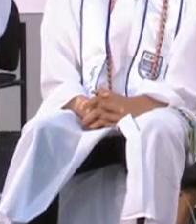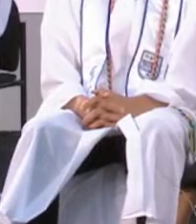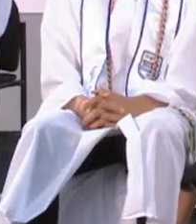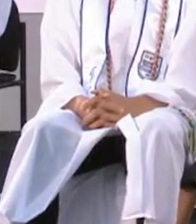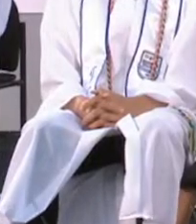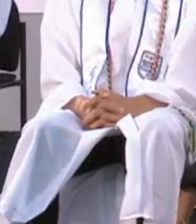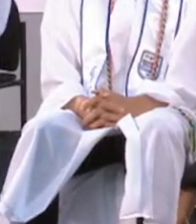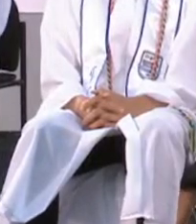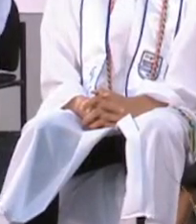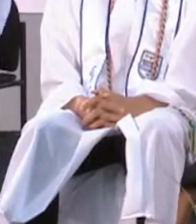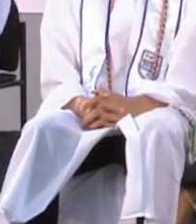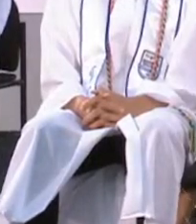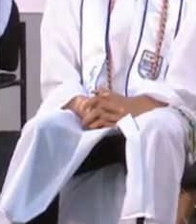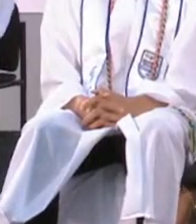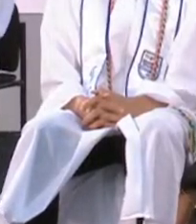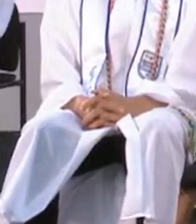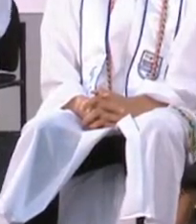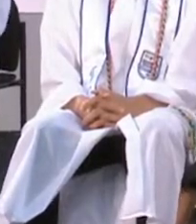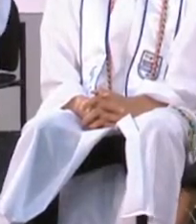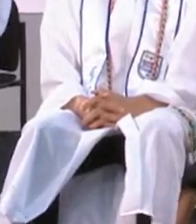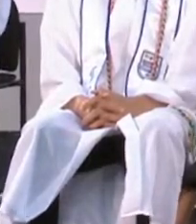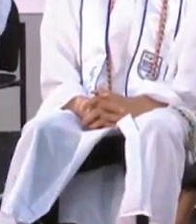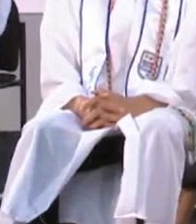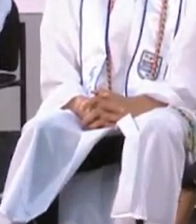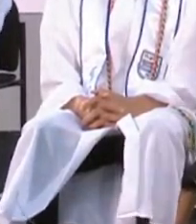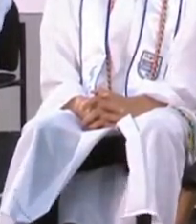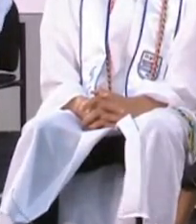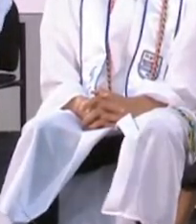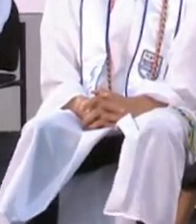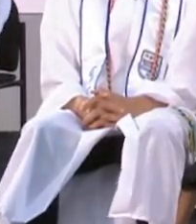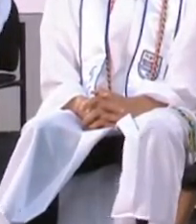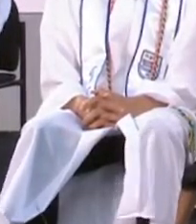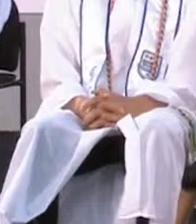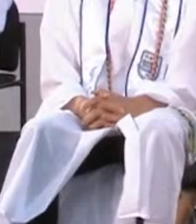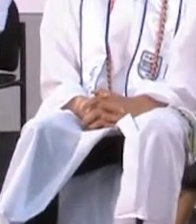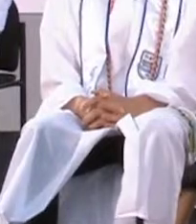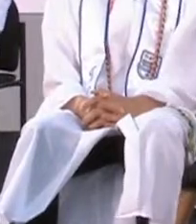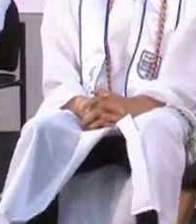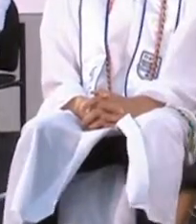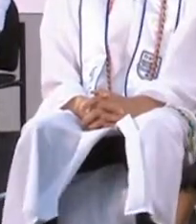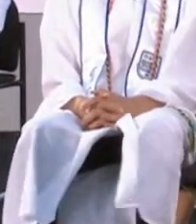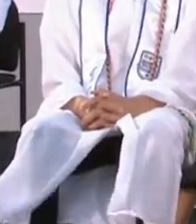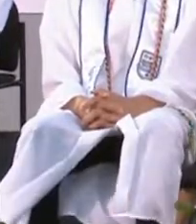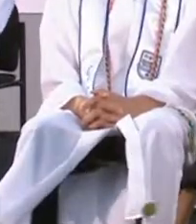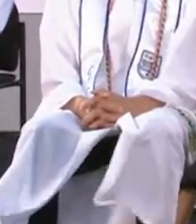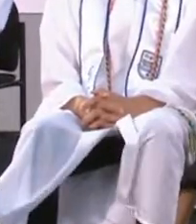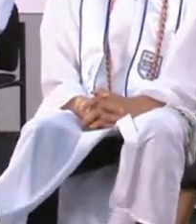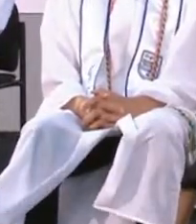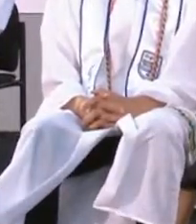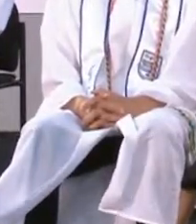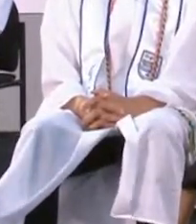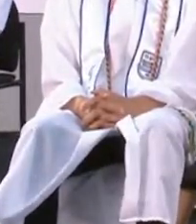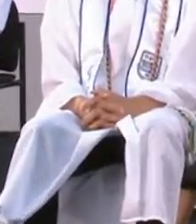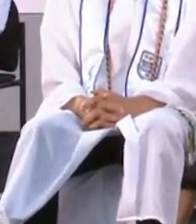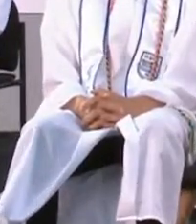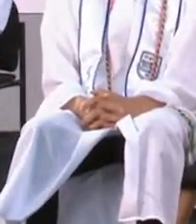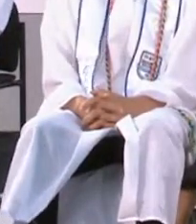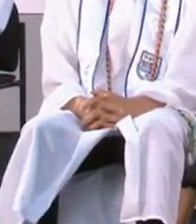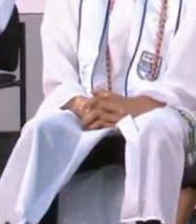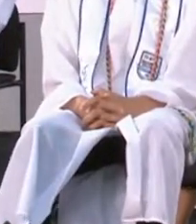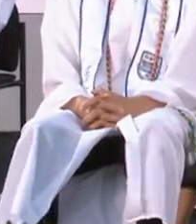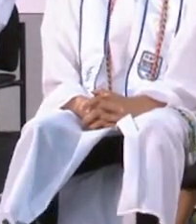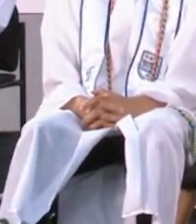the Valero Alamo Bowl Scholarship, the Members Memorial Scholarship, and Academic Merit